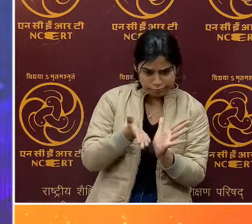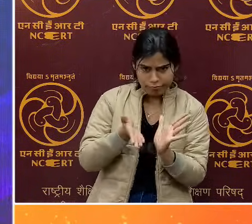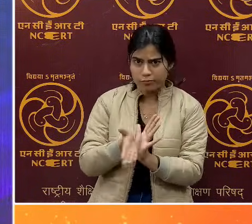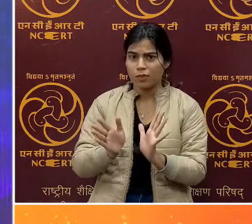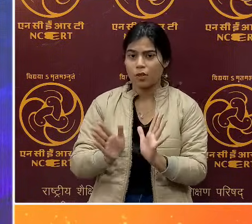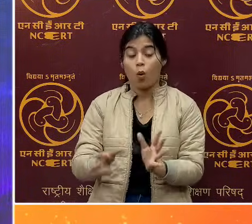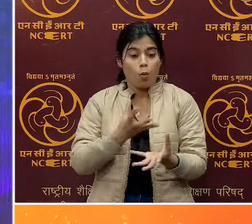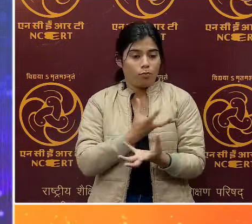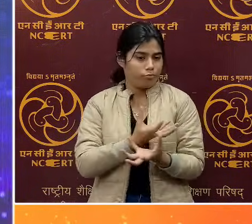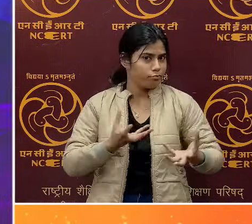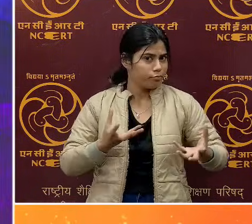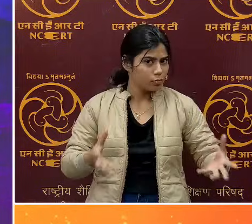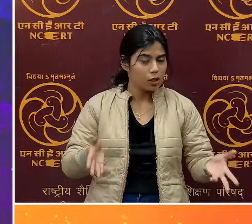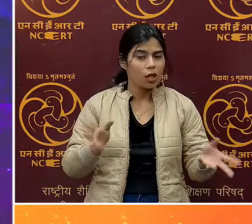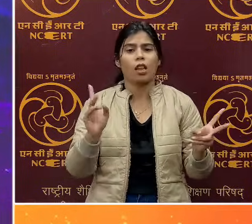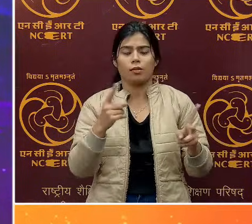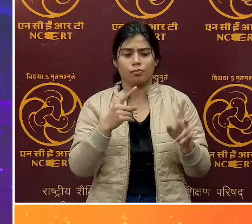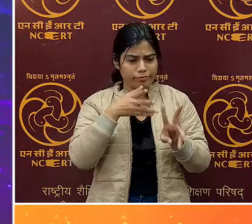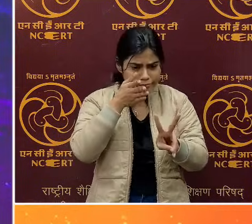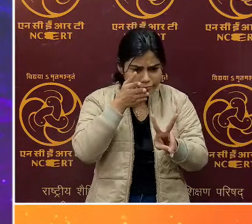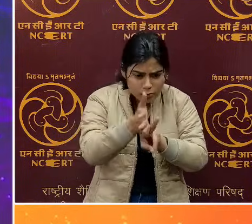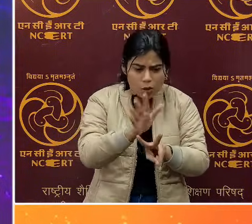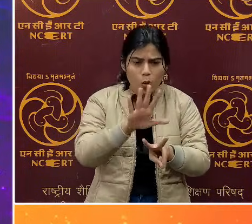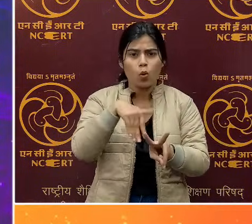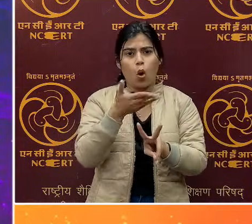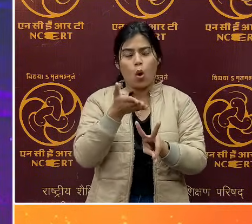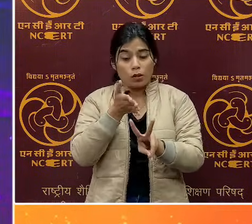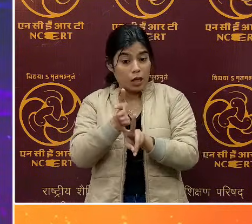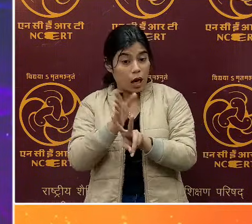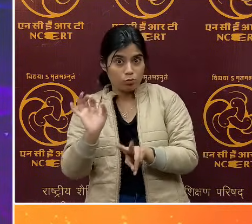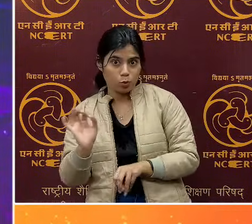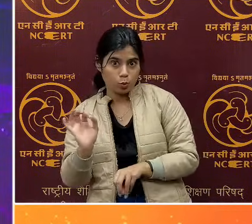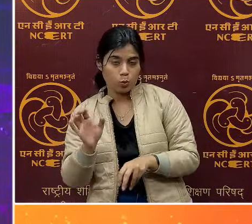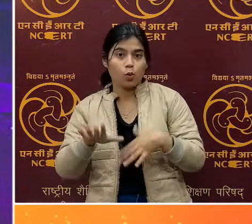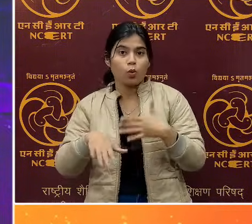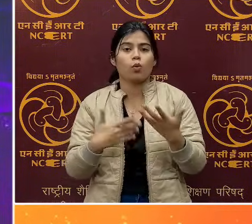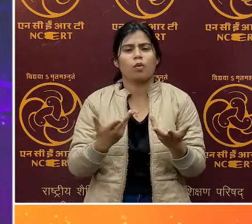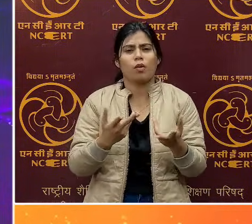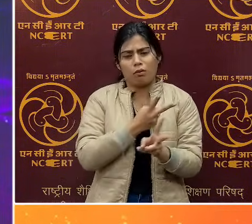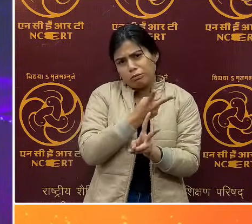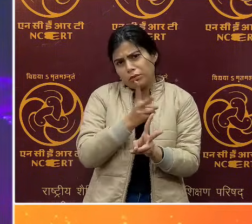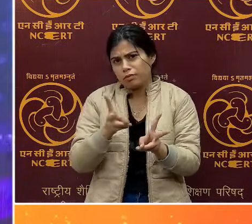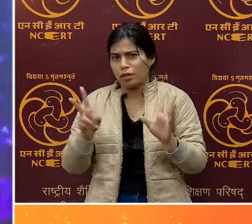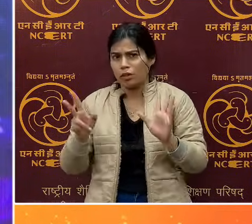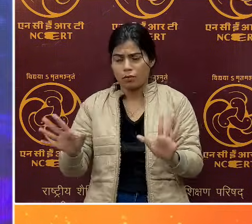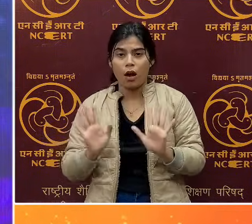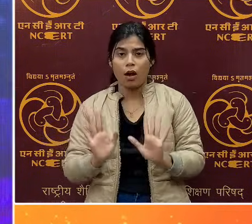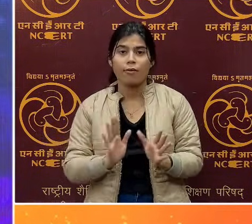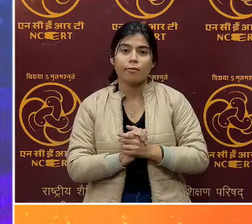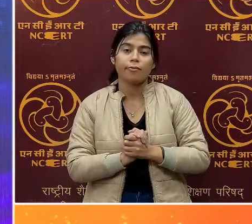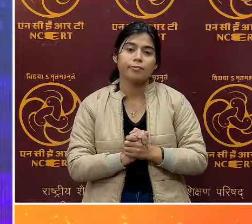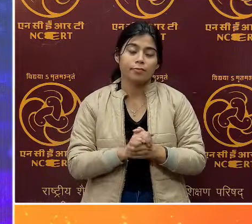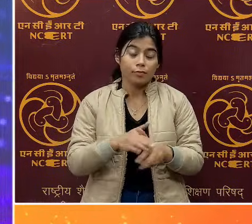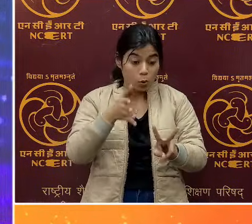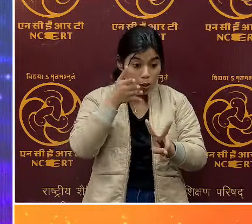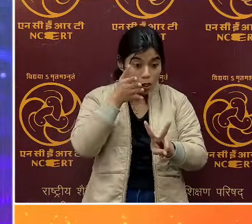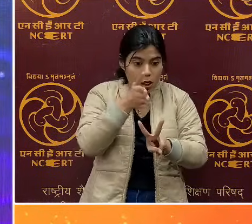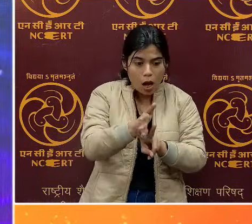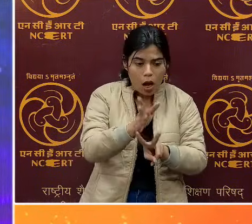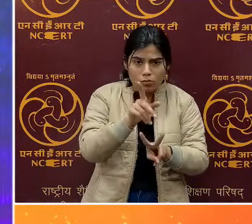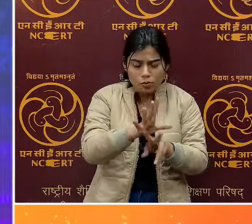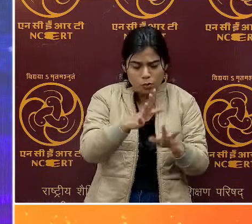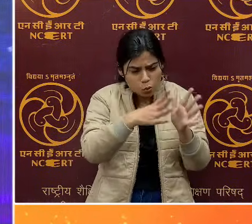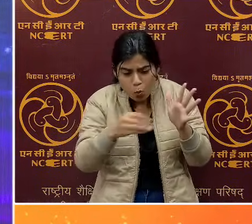of objects. Some are transparent, some are translucent, some are opaque. Opaque, yes. So transparent object, no